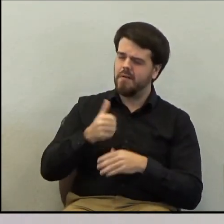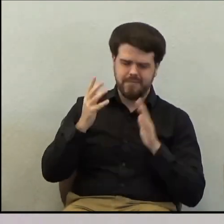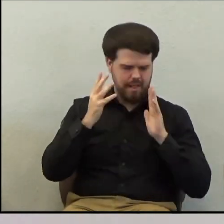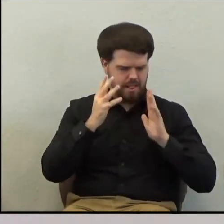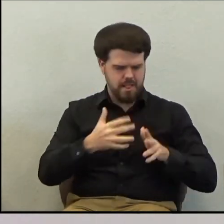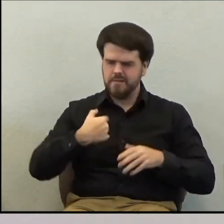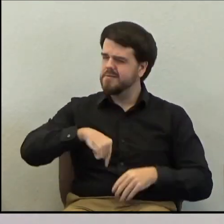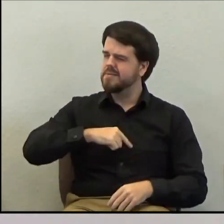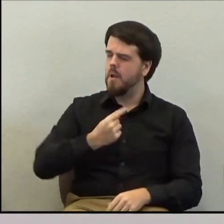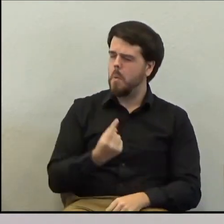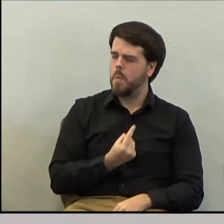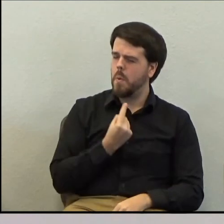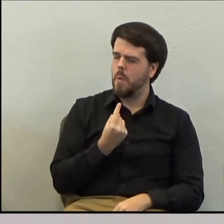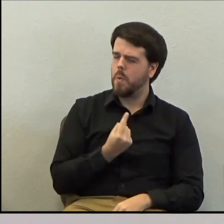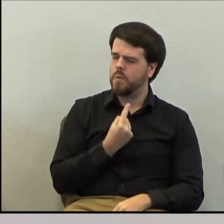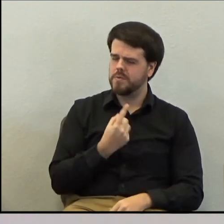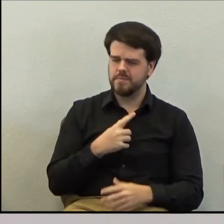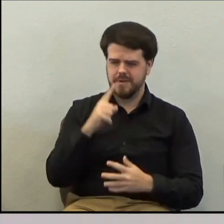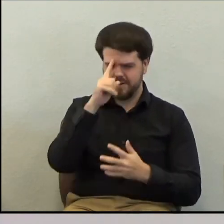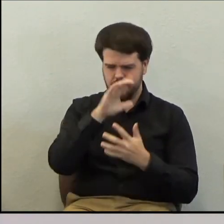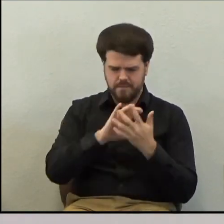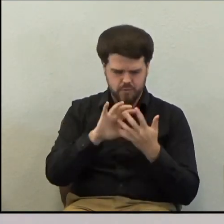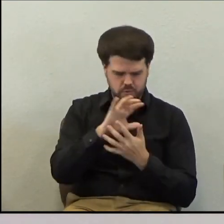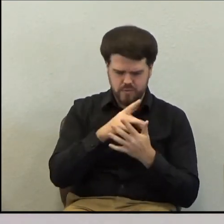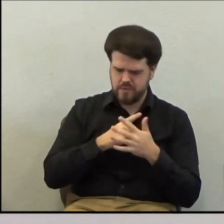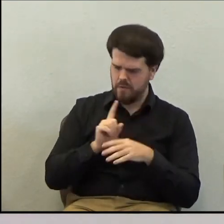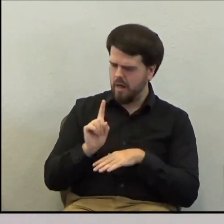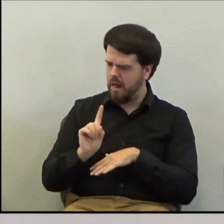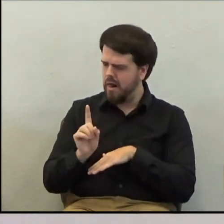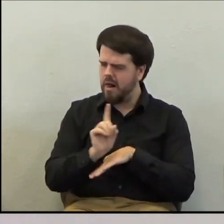be confused and to wander around